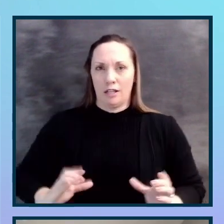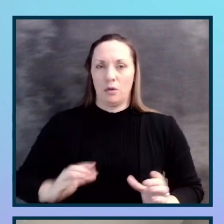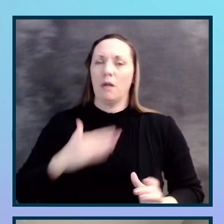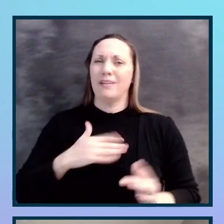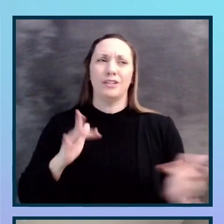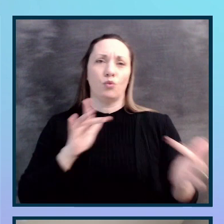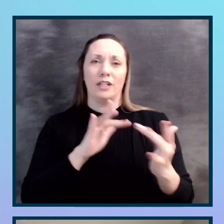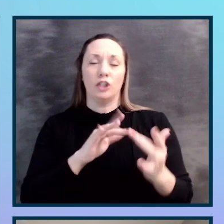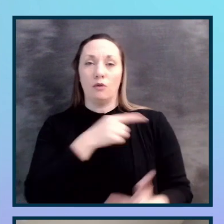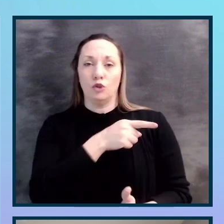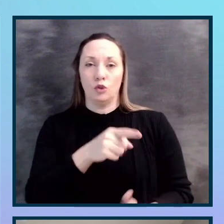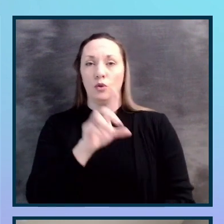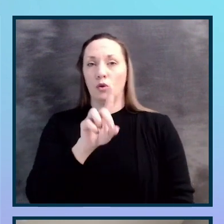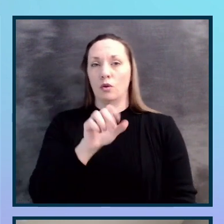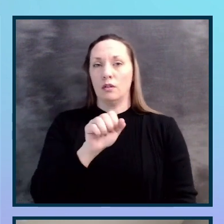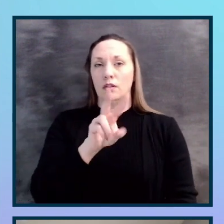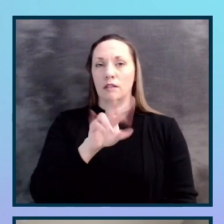to David at